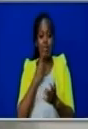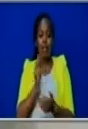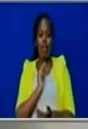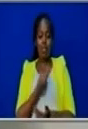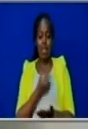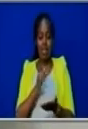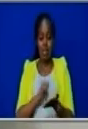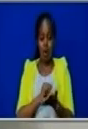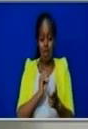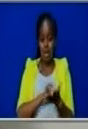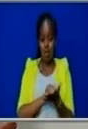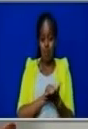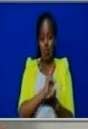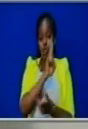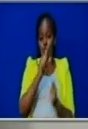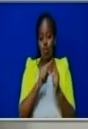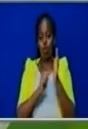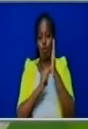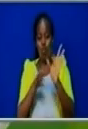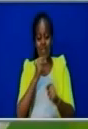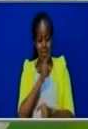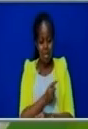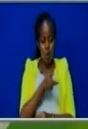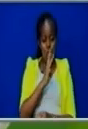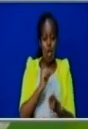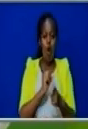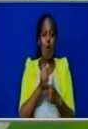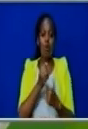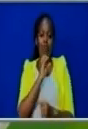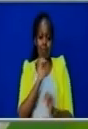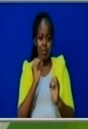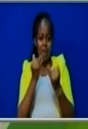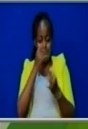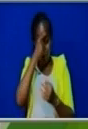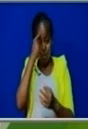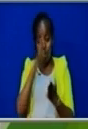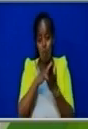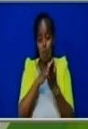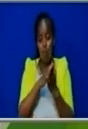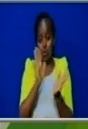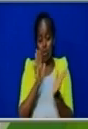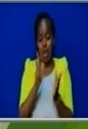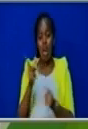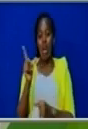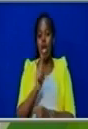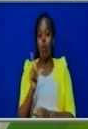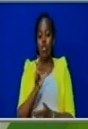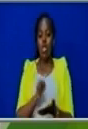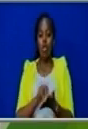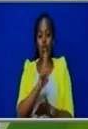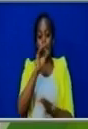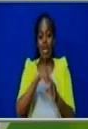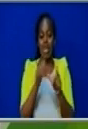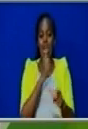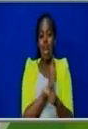that you use to determine whether there's water or not water. Okay. Because most liquids that you use in the